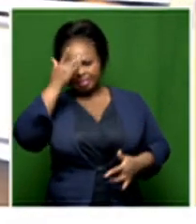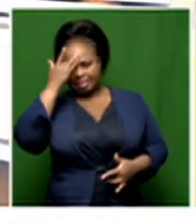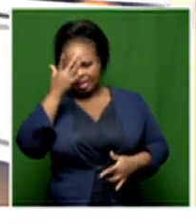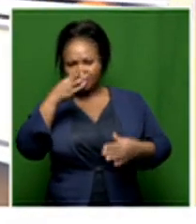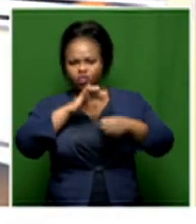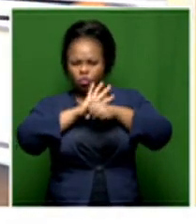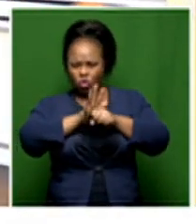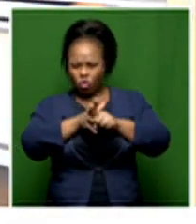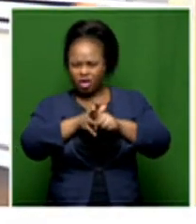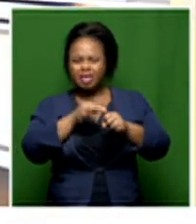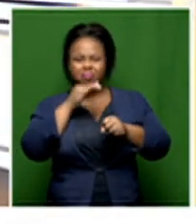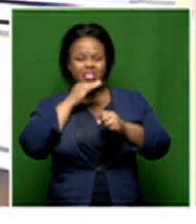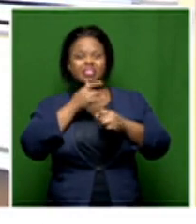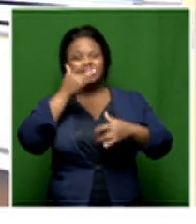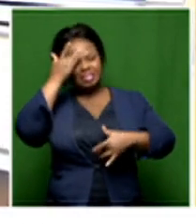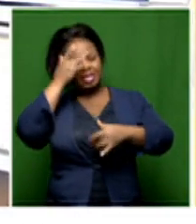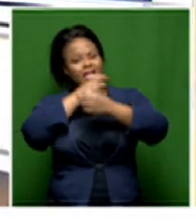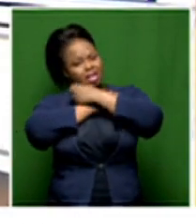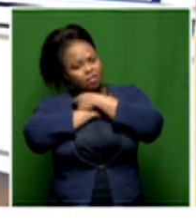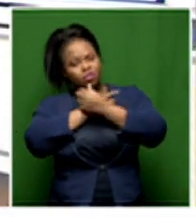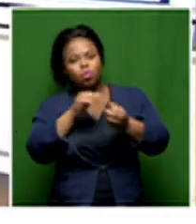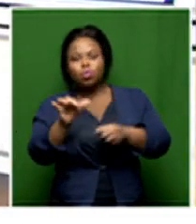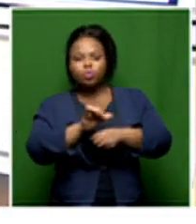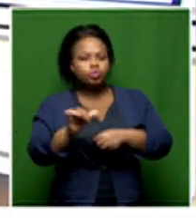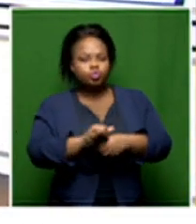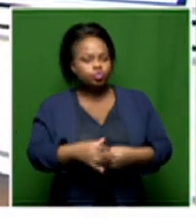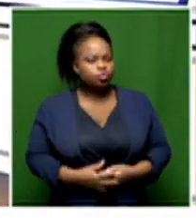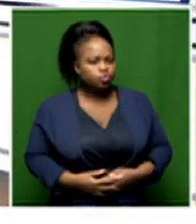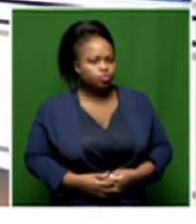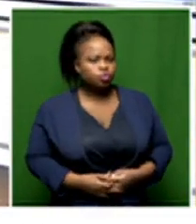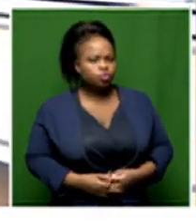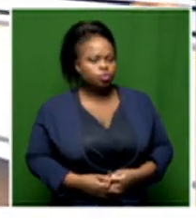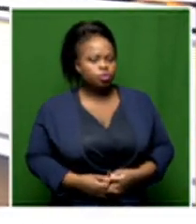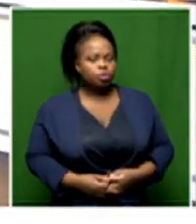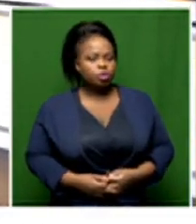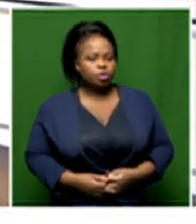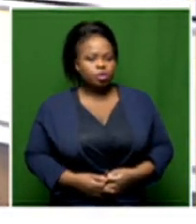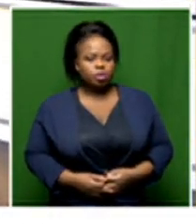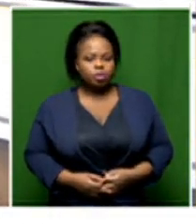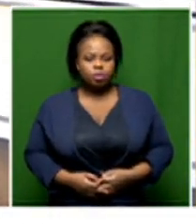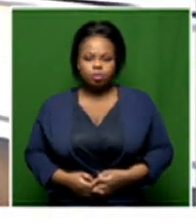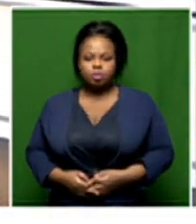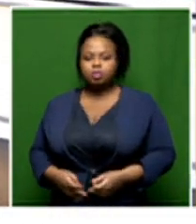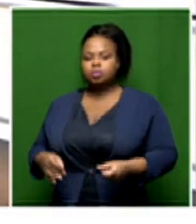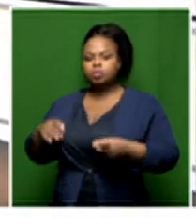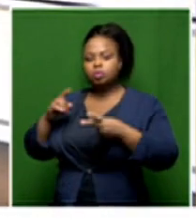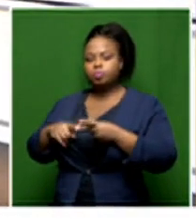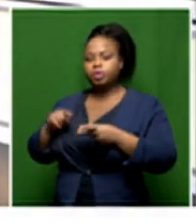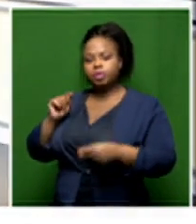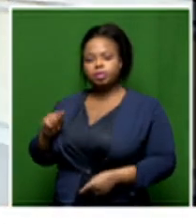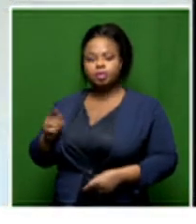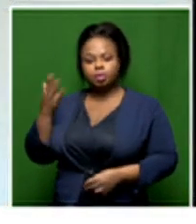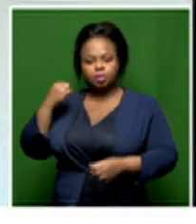all the considerations that you mentioned earlier. Yeah. I mean, when we conducted a survey last